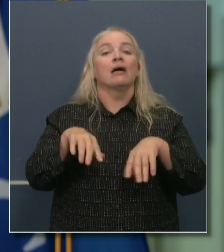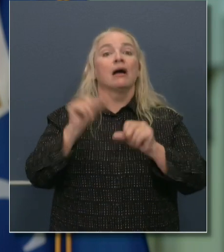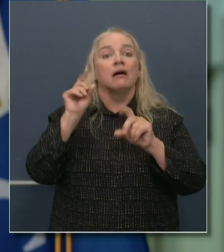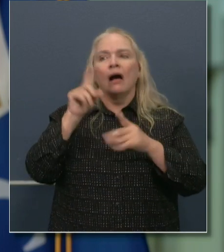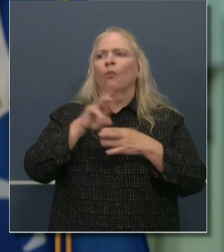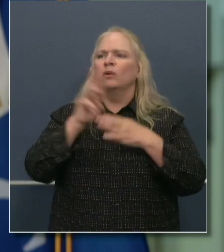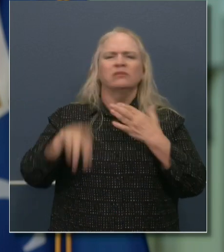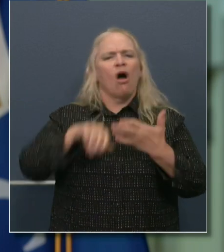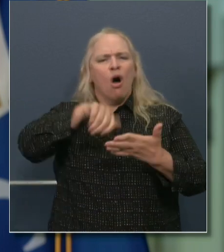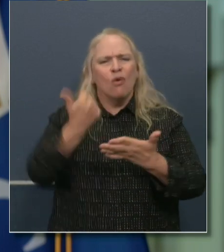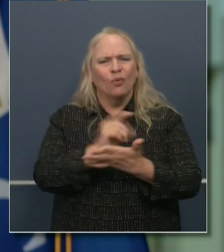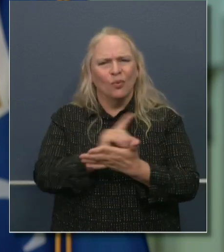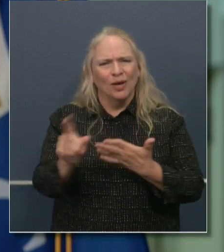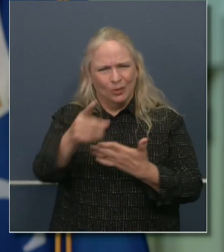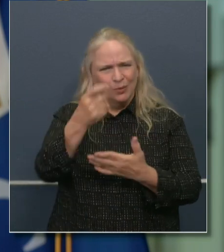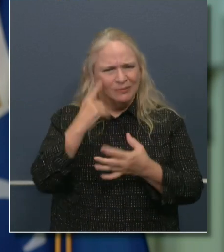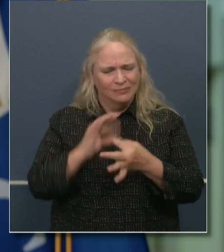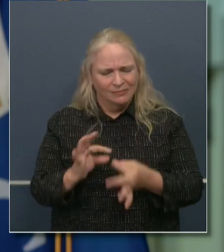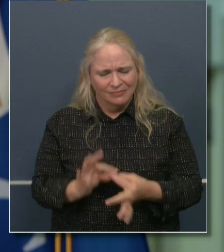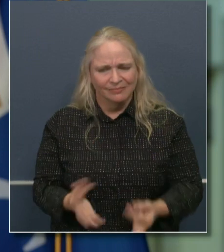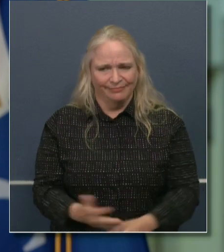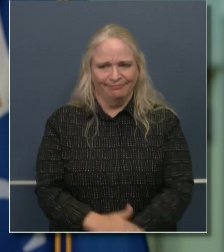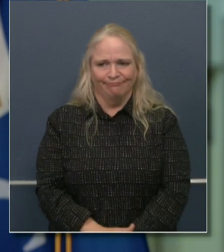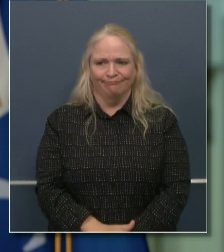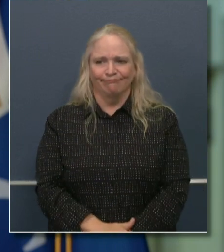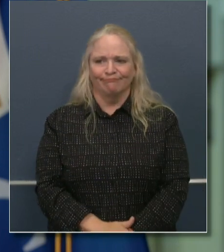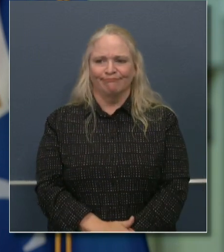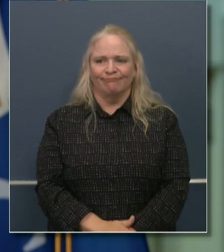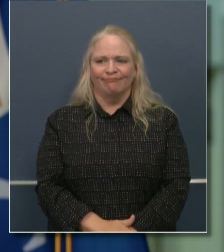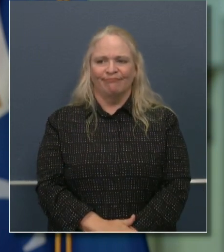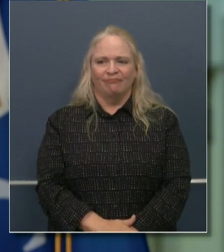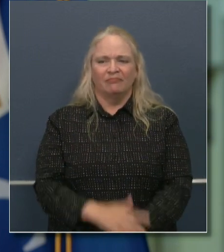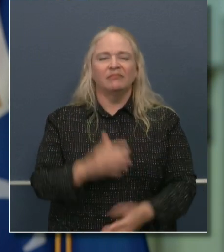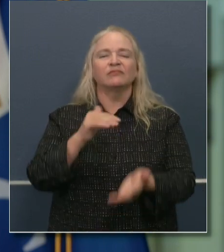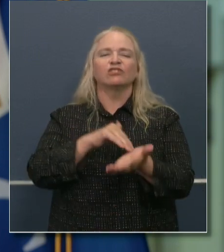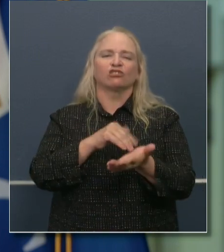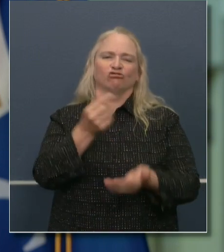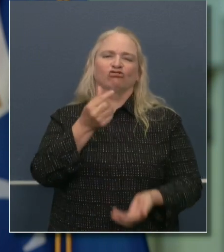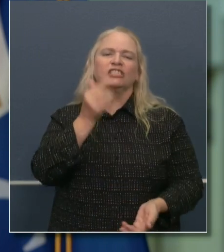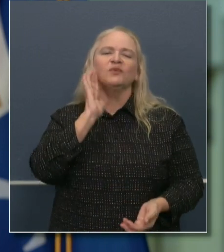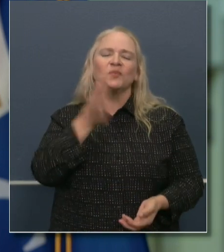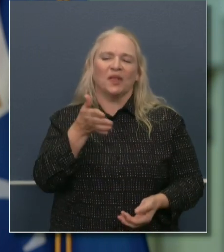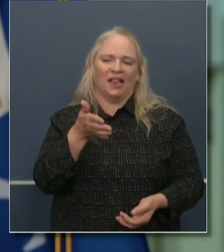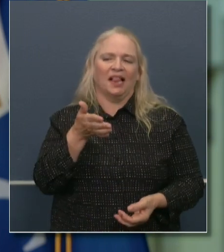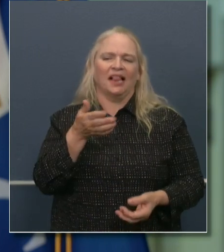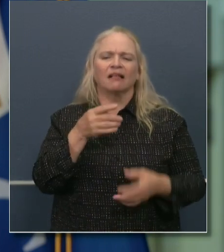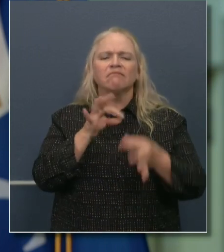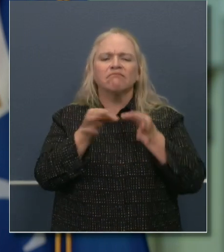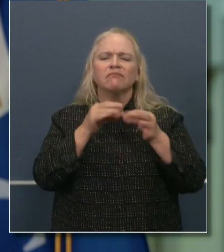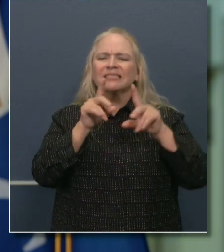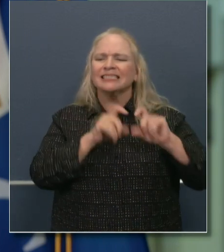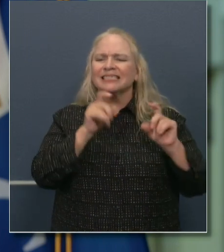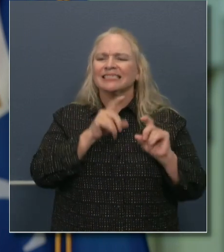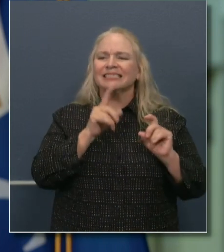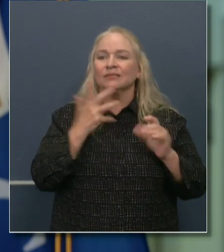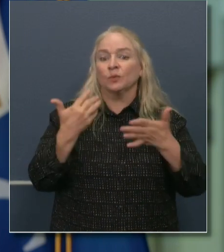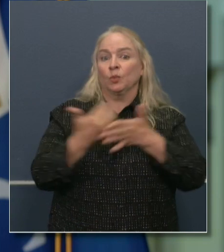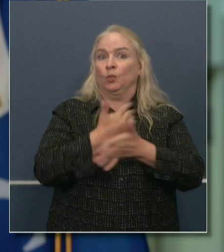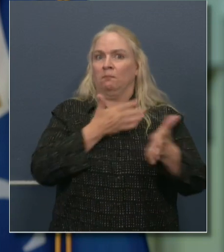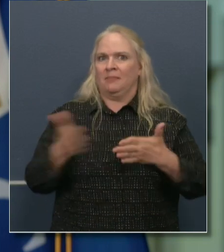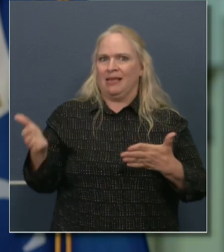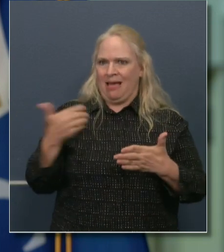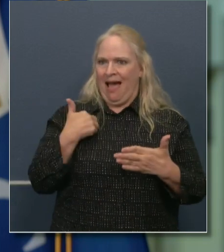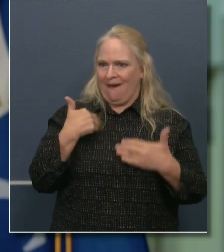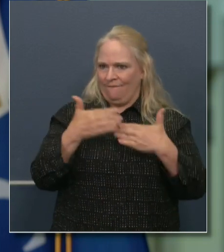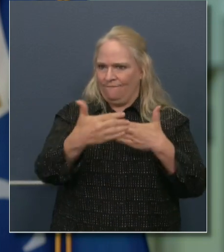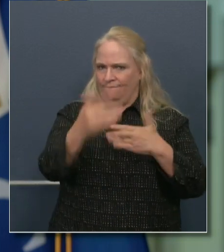exactly what Dr. Galley will be discussing tomorrow, our new strategy, our new approach, and new partnerships